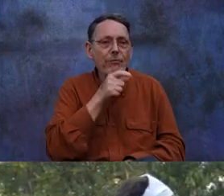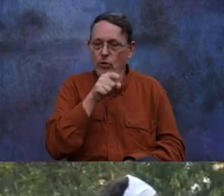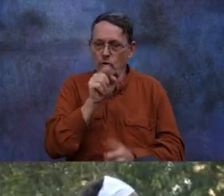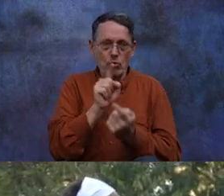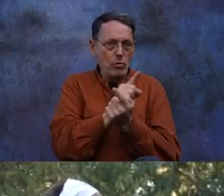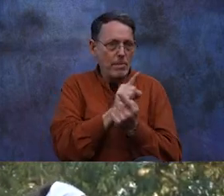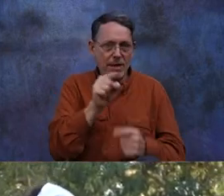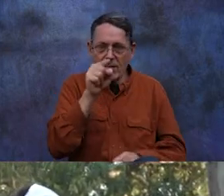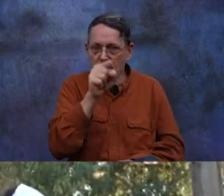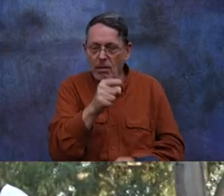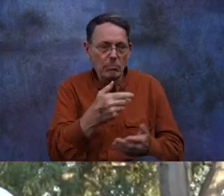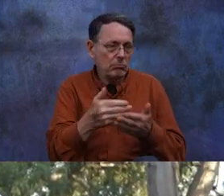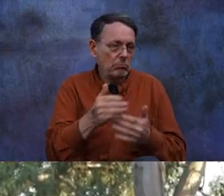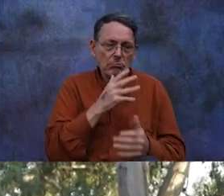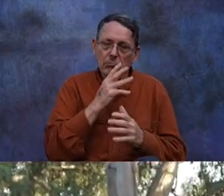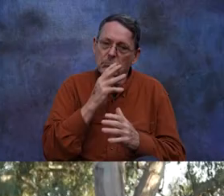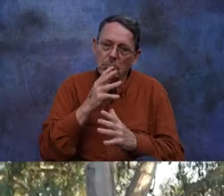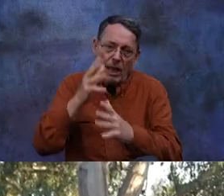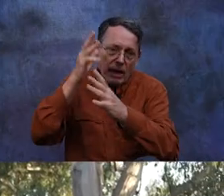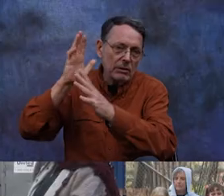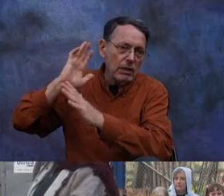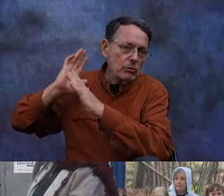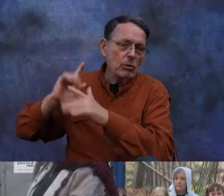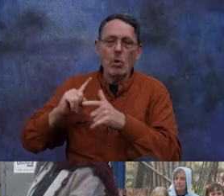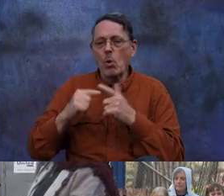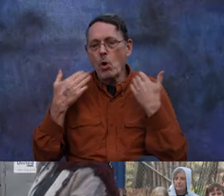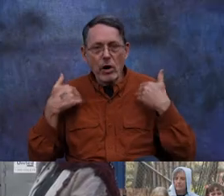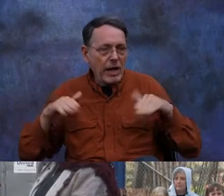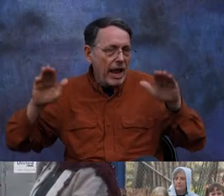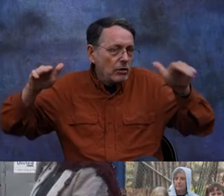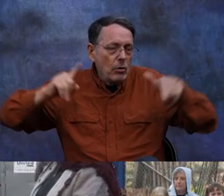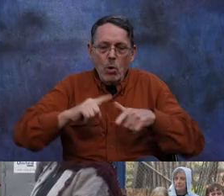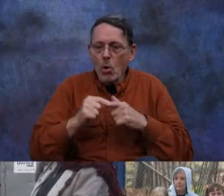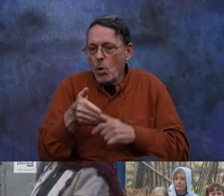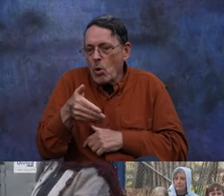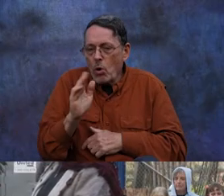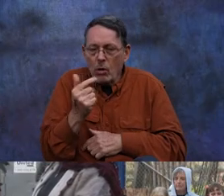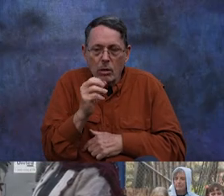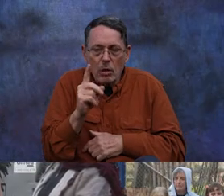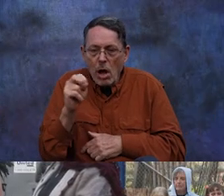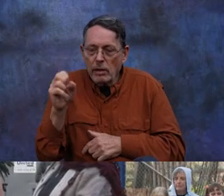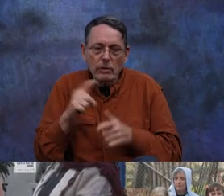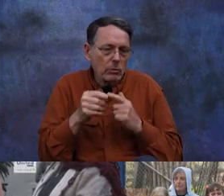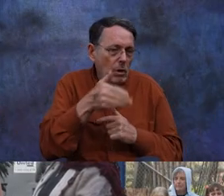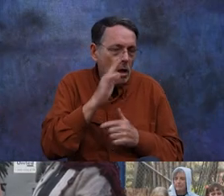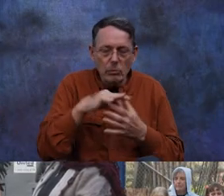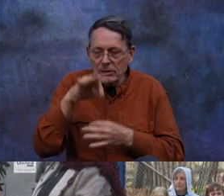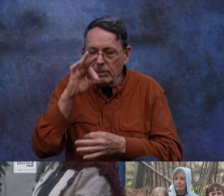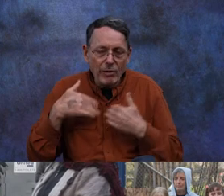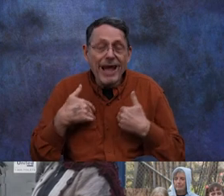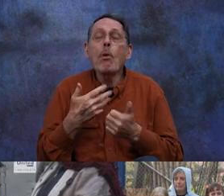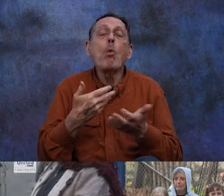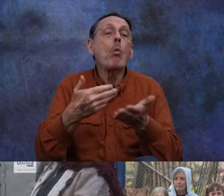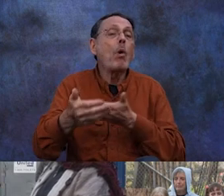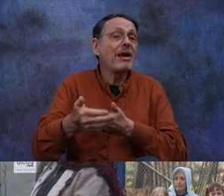meet, whether it be an ancestor, whether it be an angel, whether it be a goddess, whether it be a deity, whether it be a spirit animal,